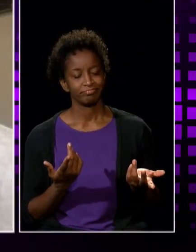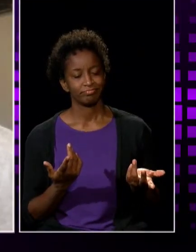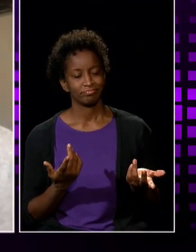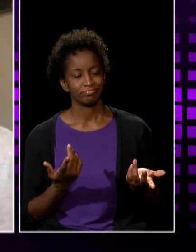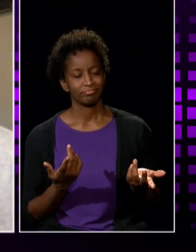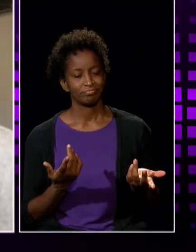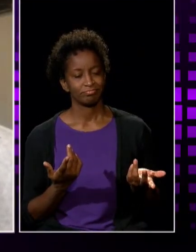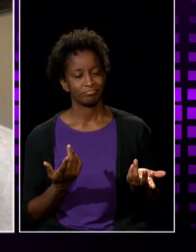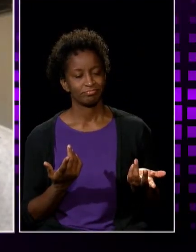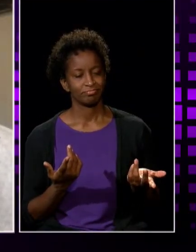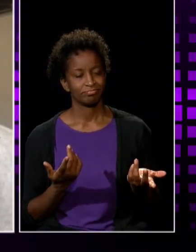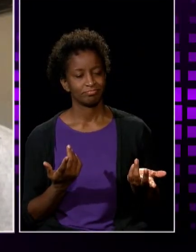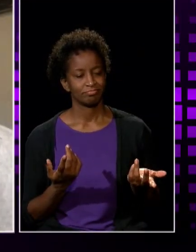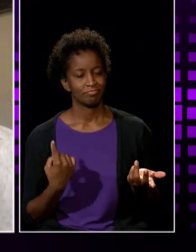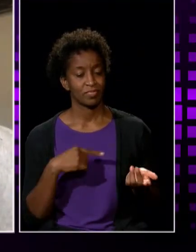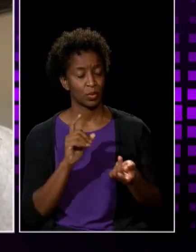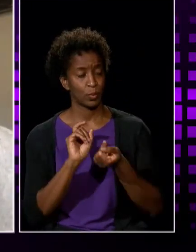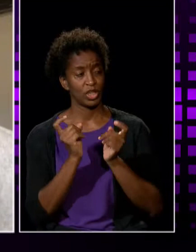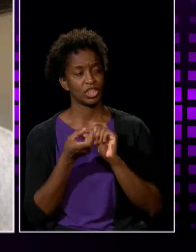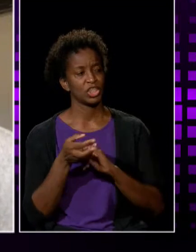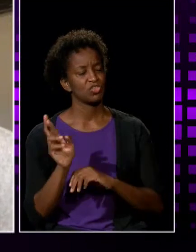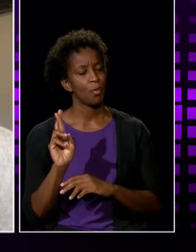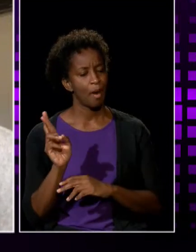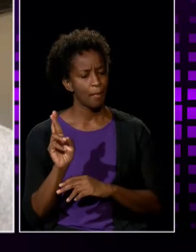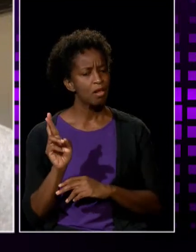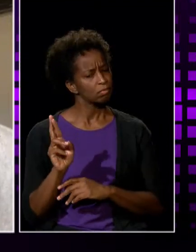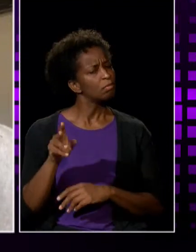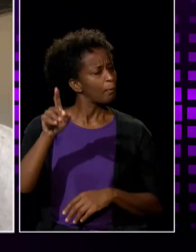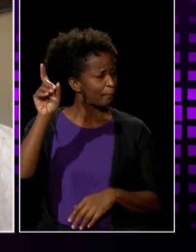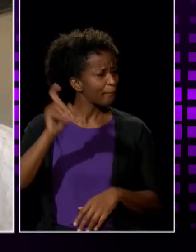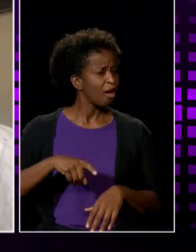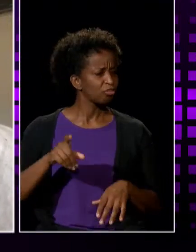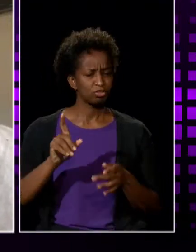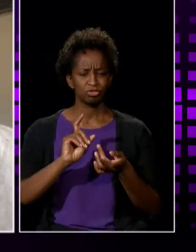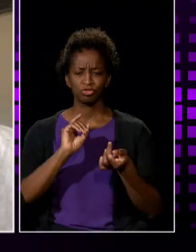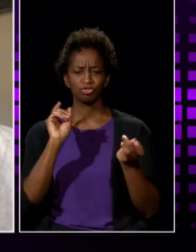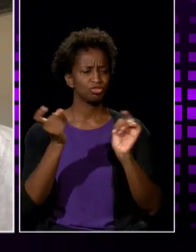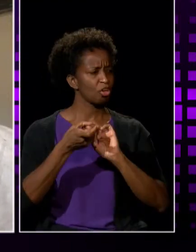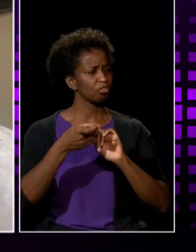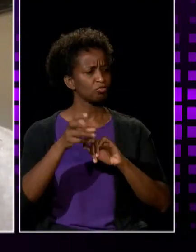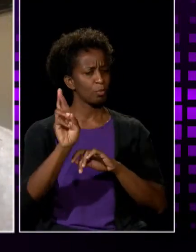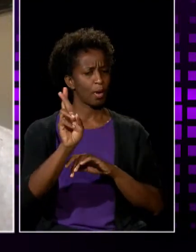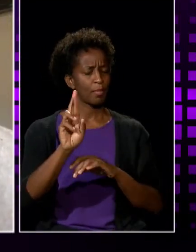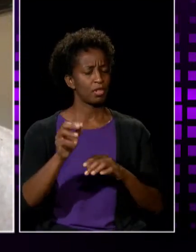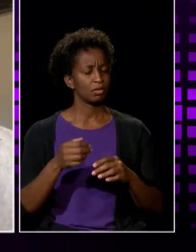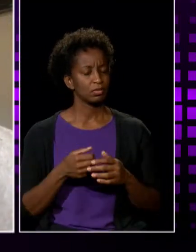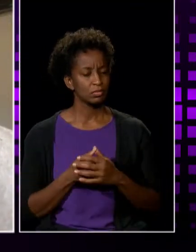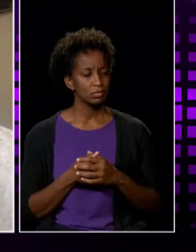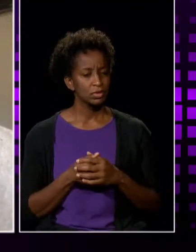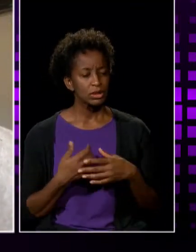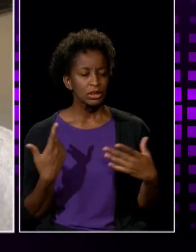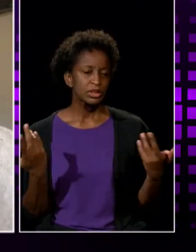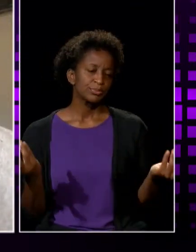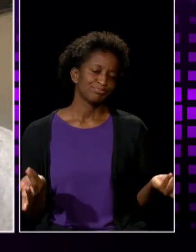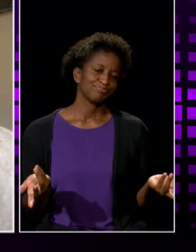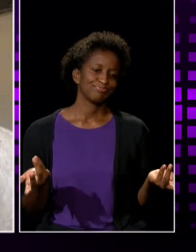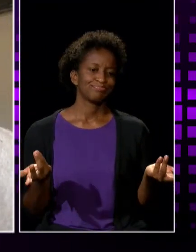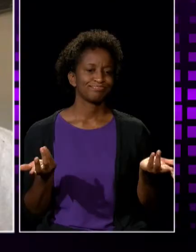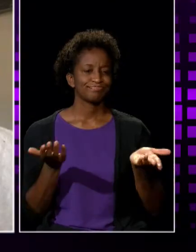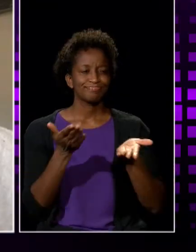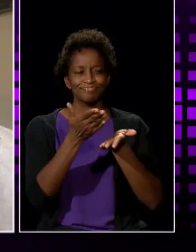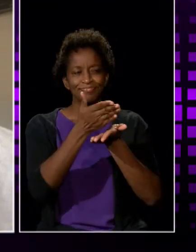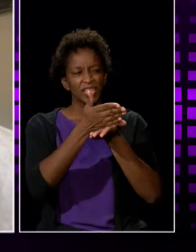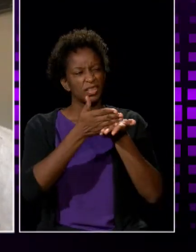it was a statement that had to be made. It was a statement that had to be made. Some people was asking why